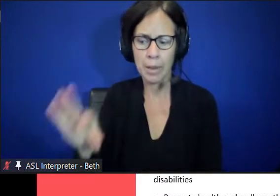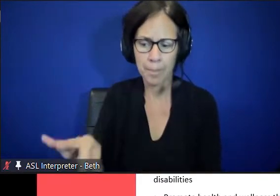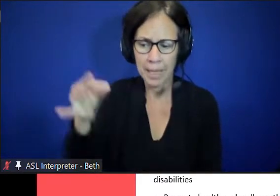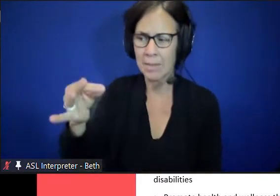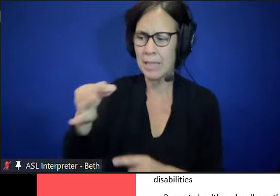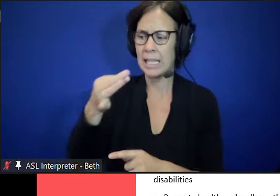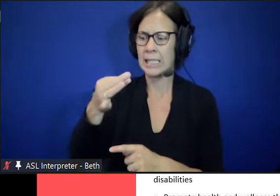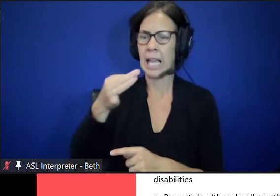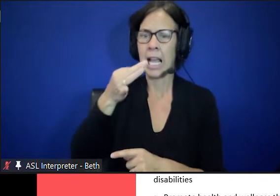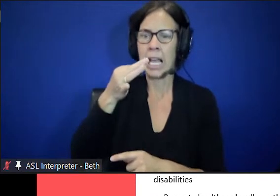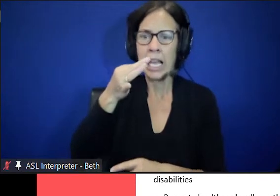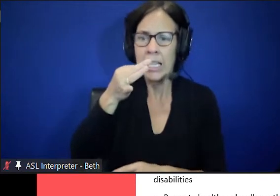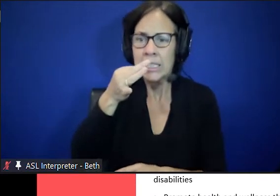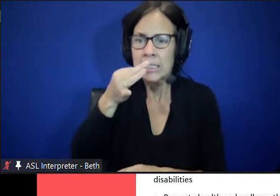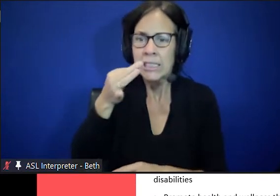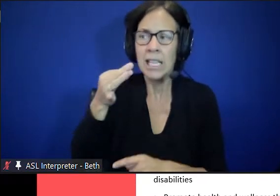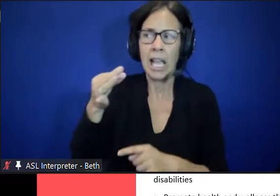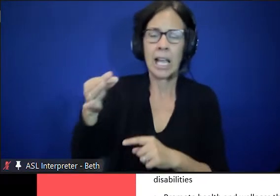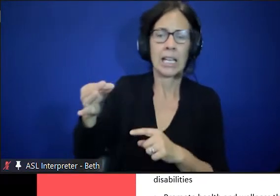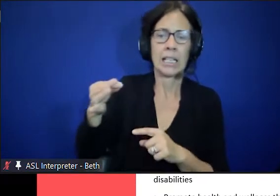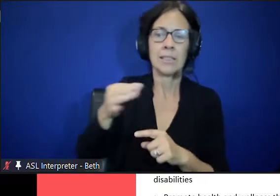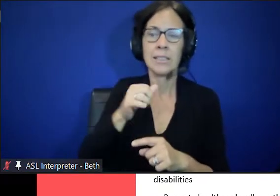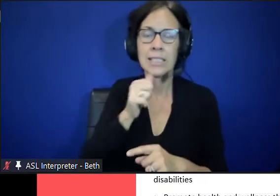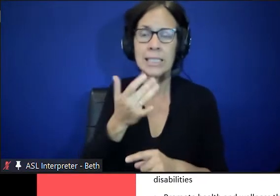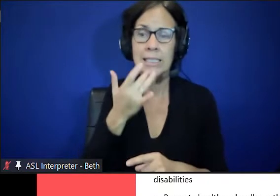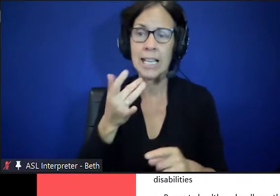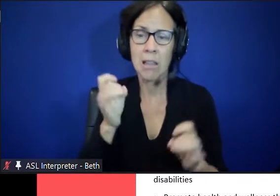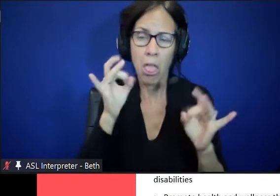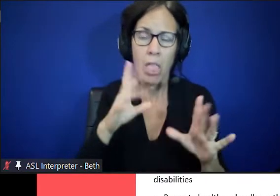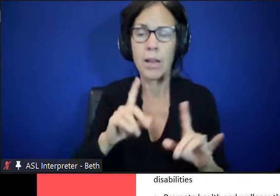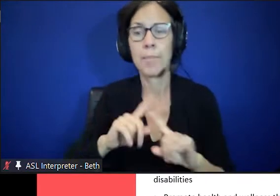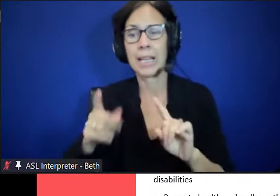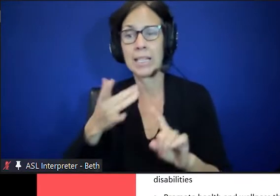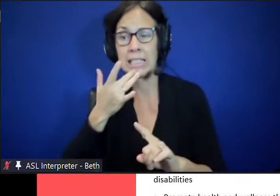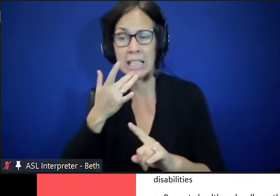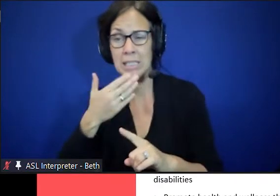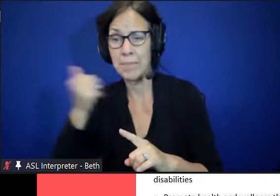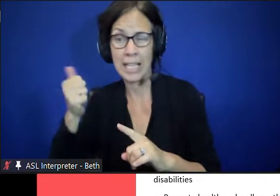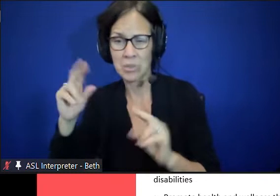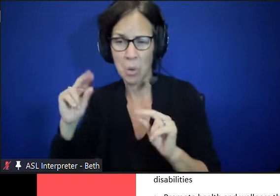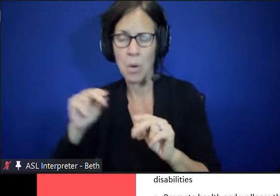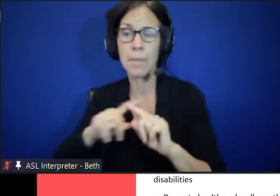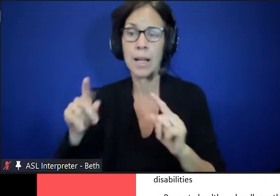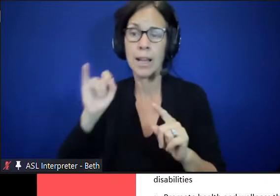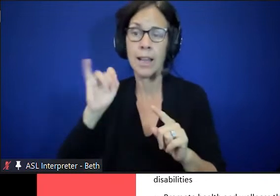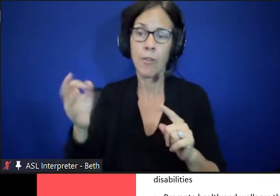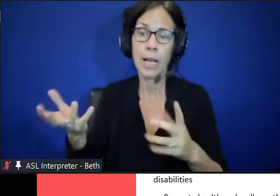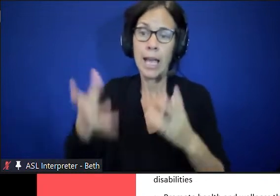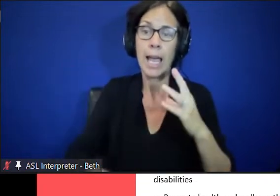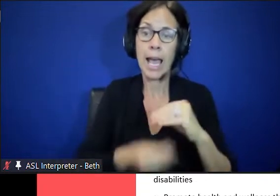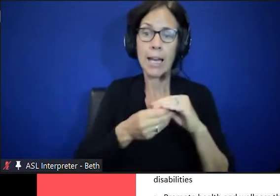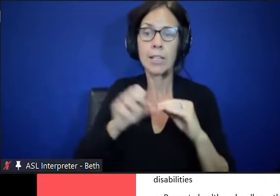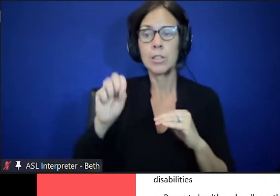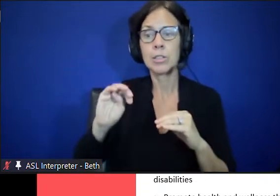And they didn't taste awful, but they didn't taste the best. But then when we kind of put them together in smoothies and in